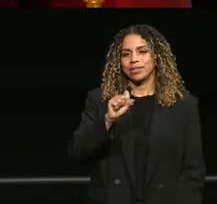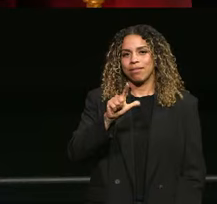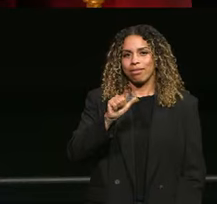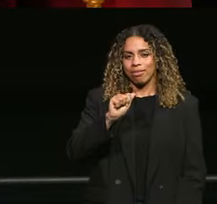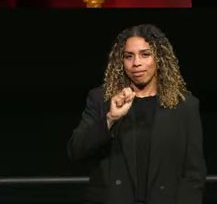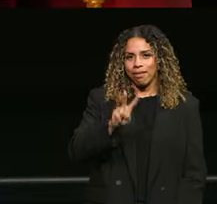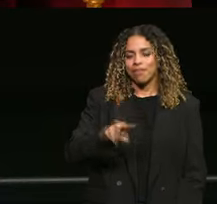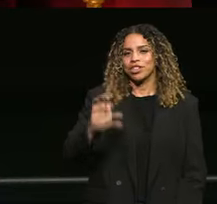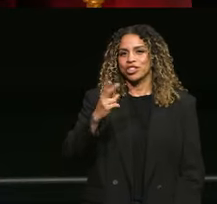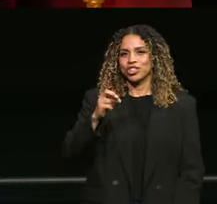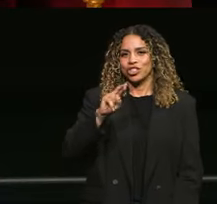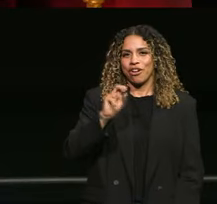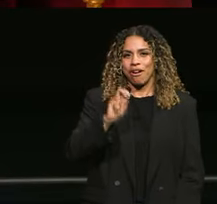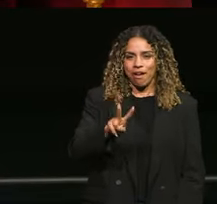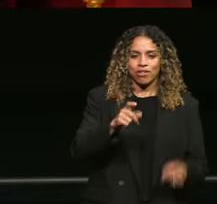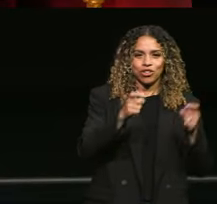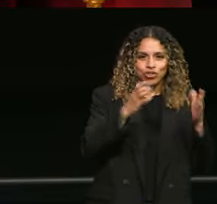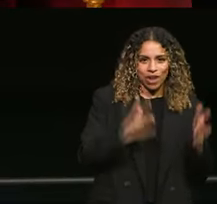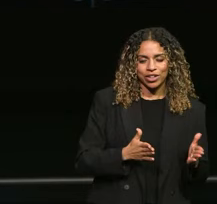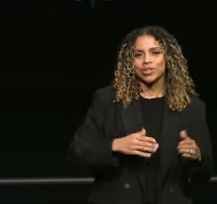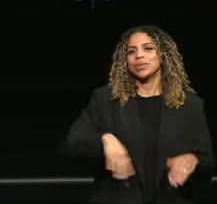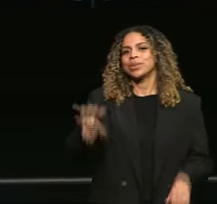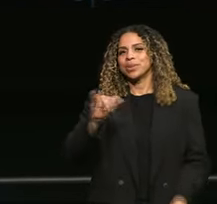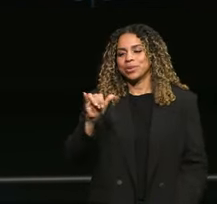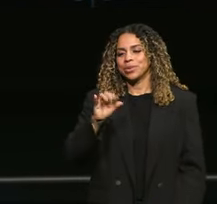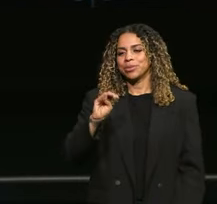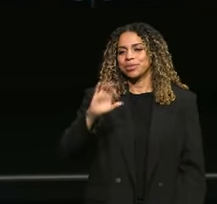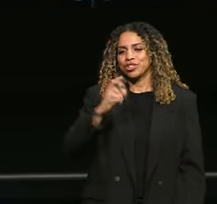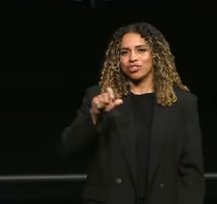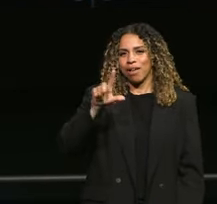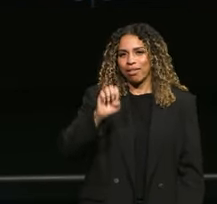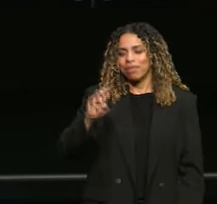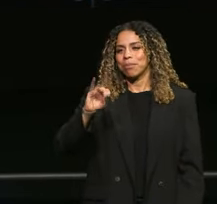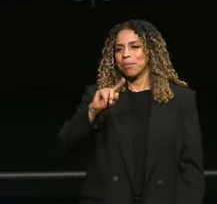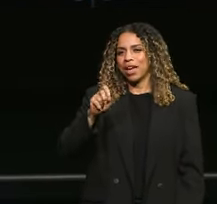and Michelle Meisner, producer and editor.